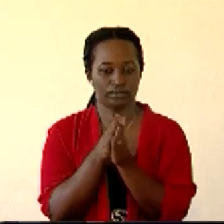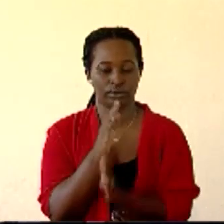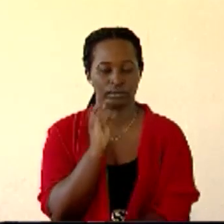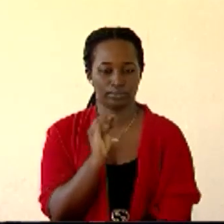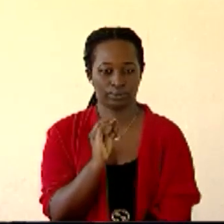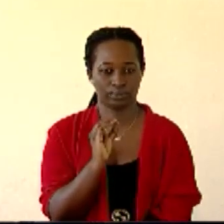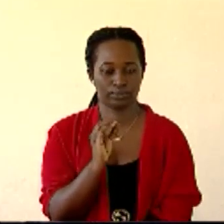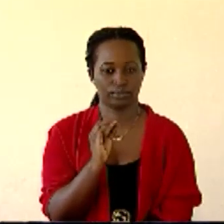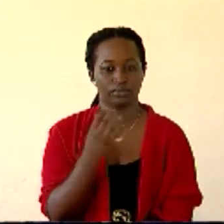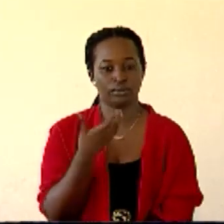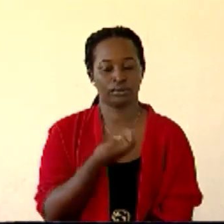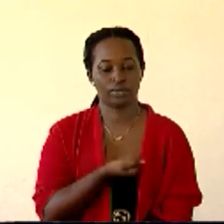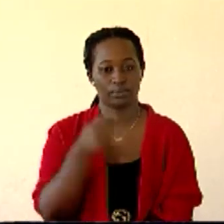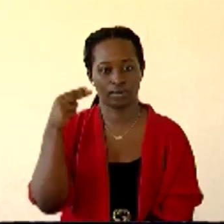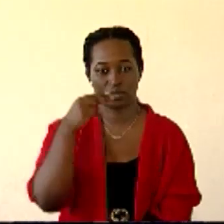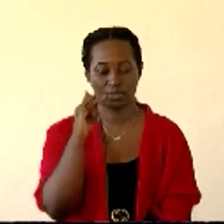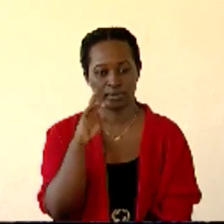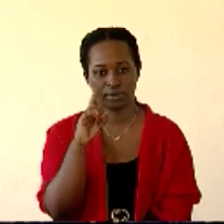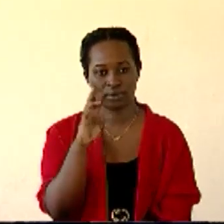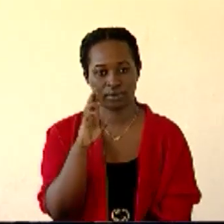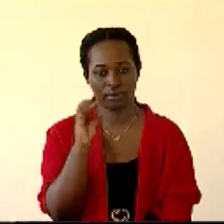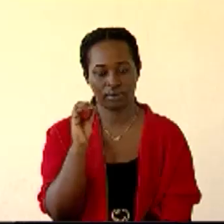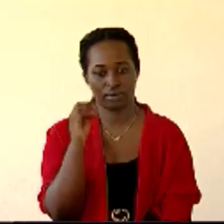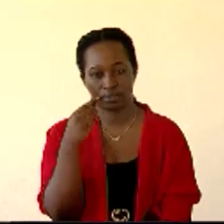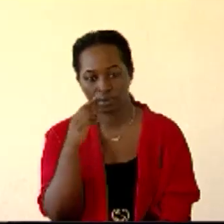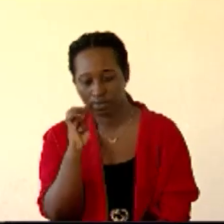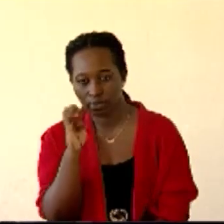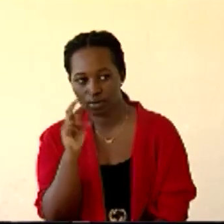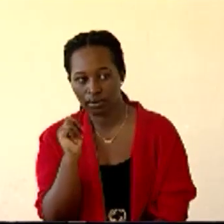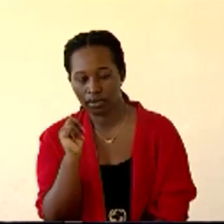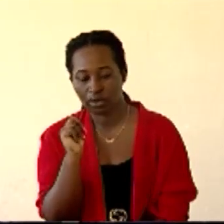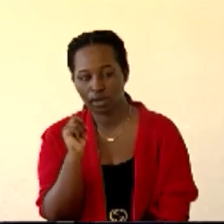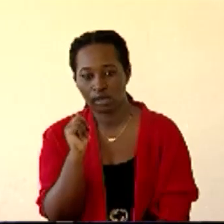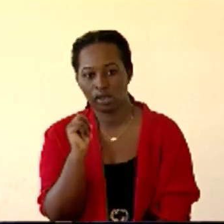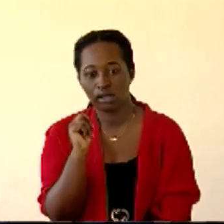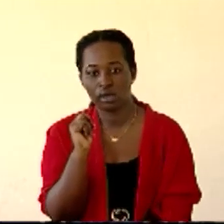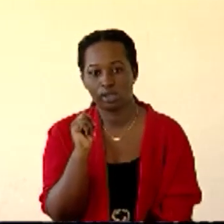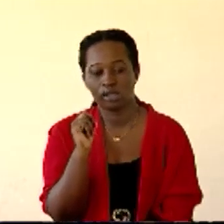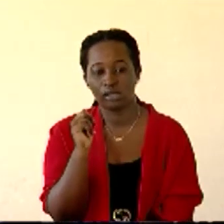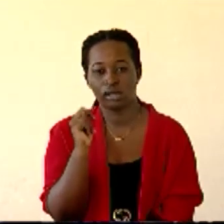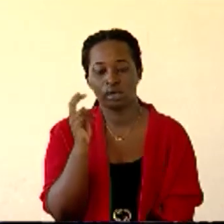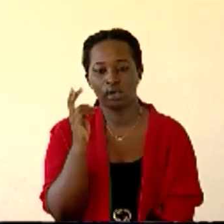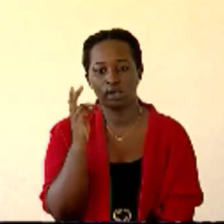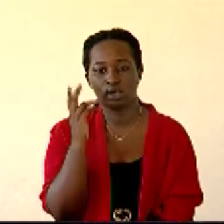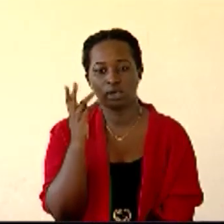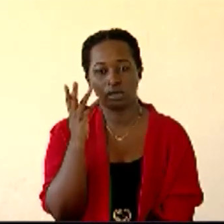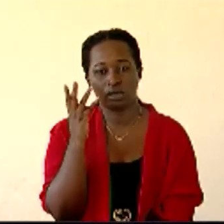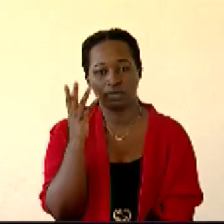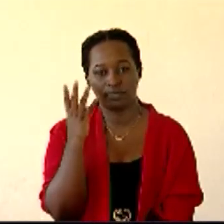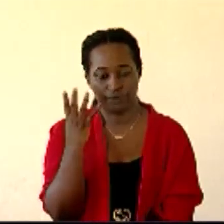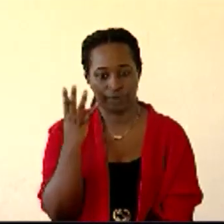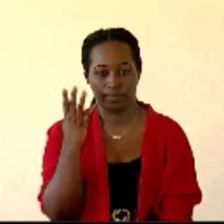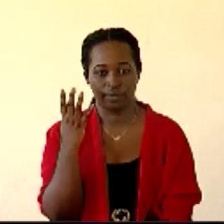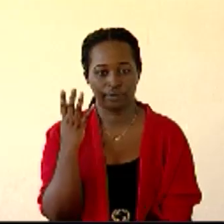the hydrogen, and the hydrogen. How many are those? So you'll have,